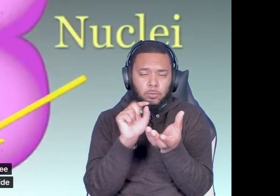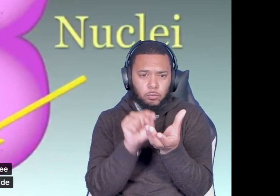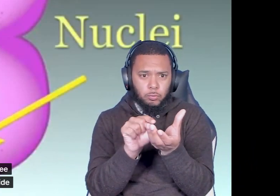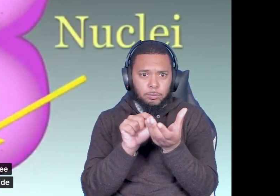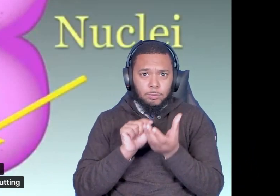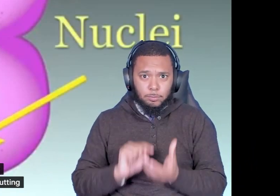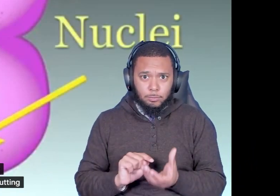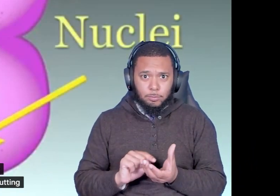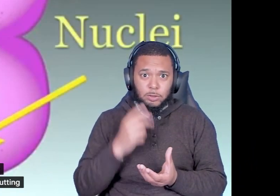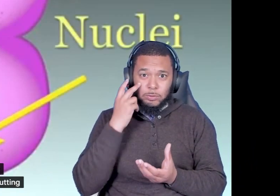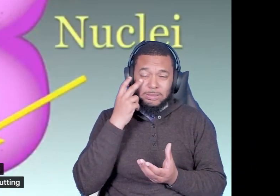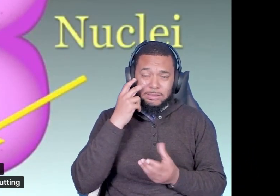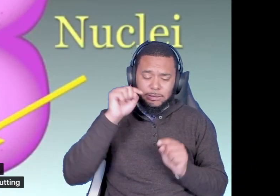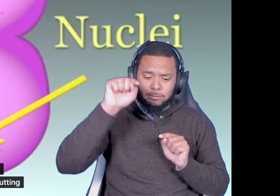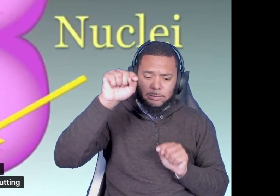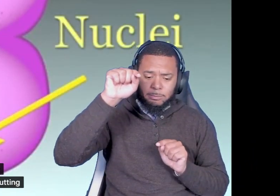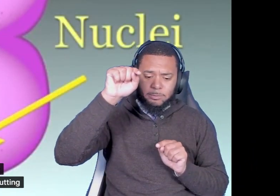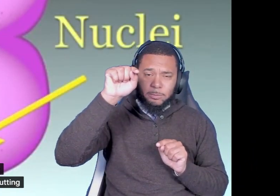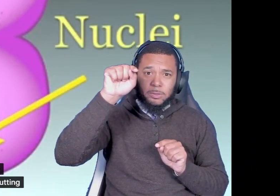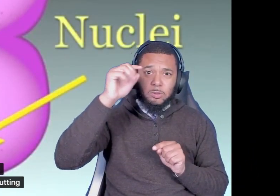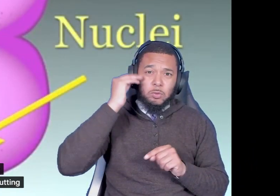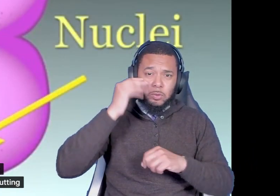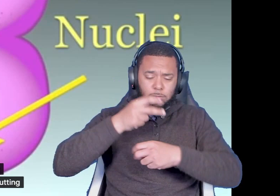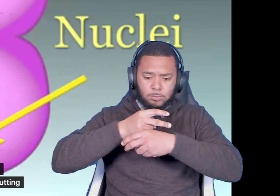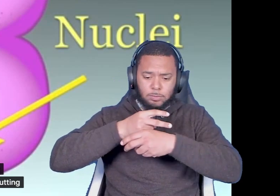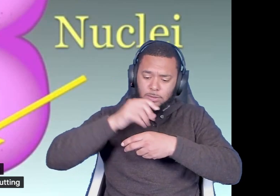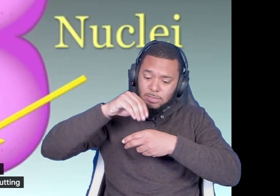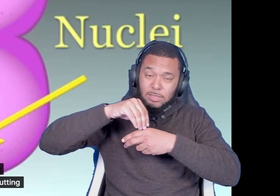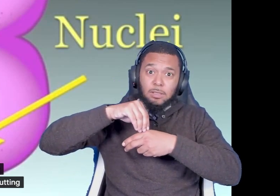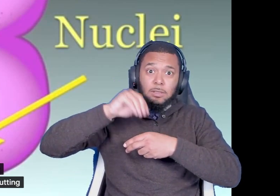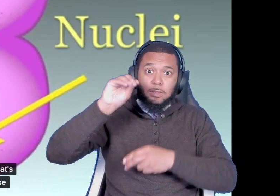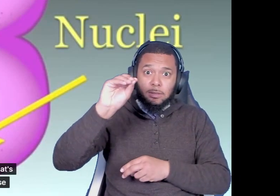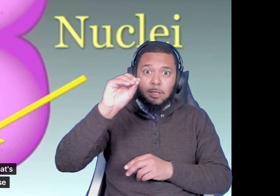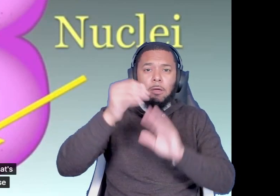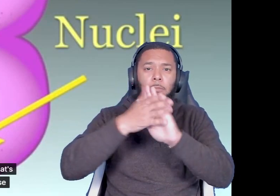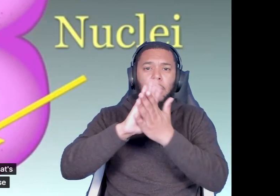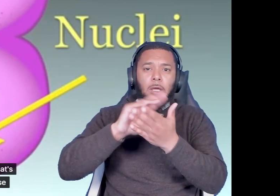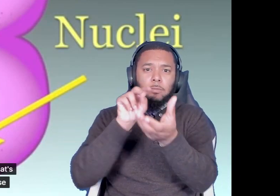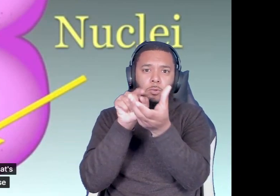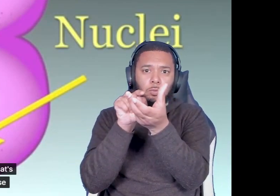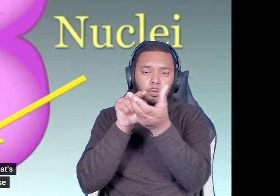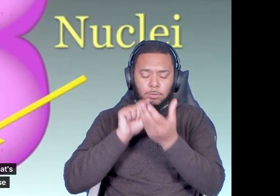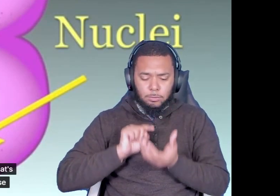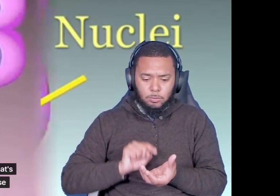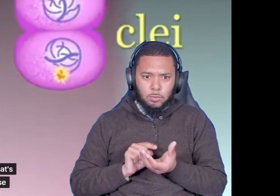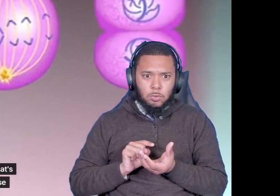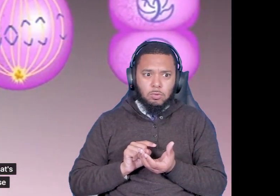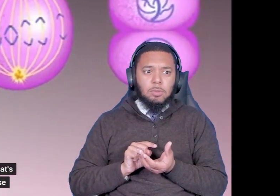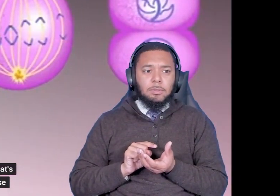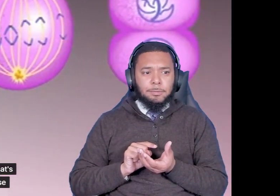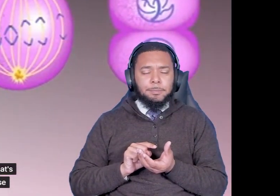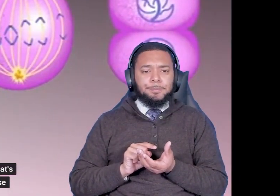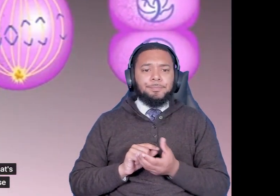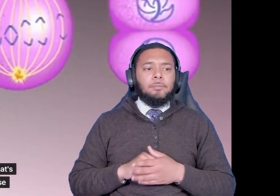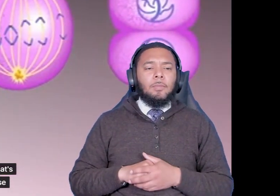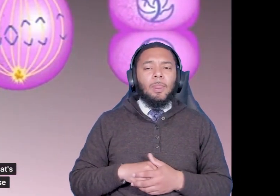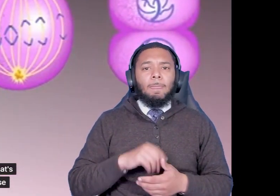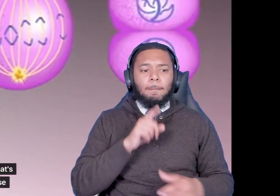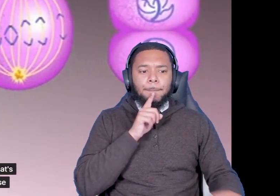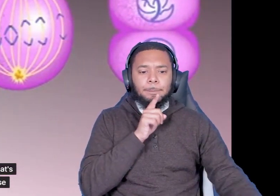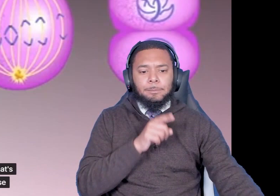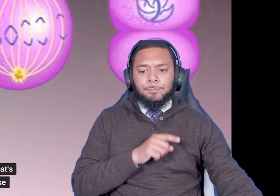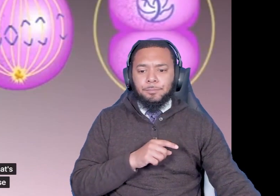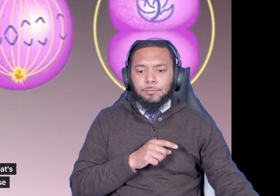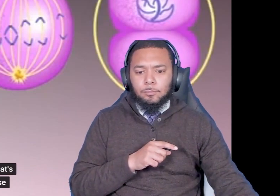at either side of these two new cells that are starting to form. We're going to start putting a nuclear envelope. Essentially, what's